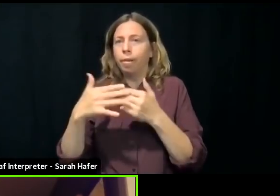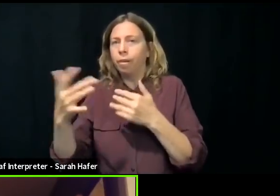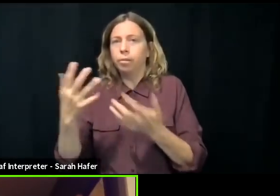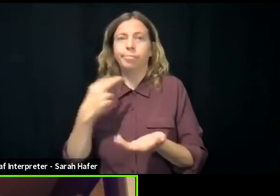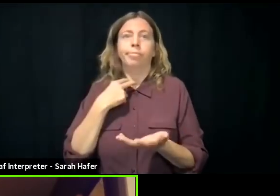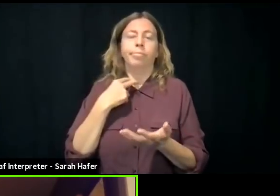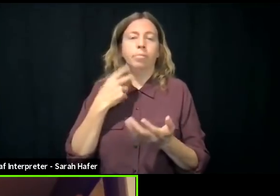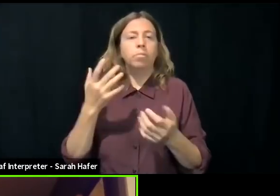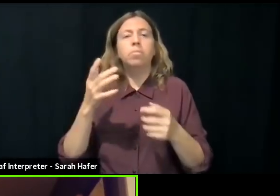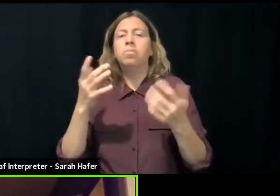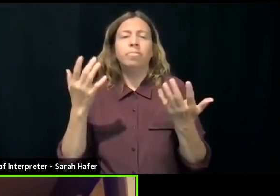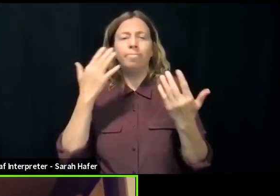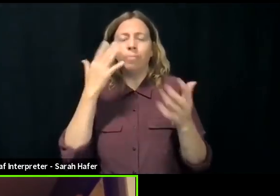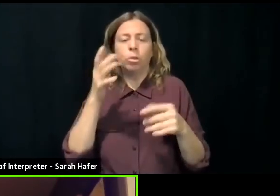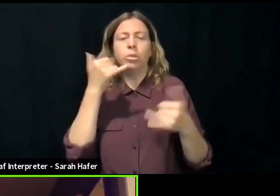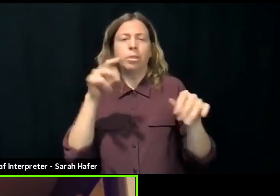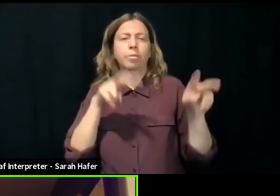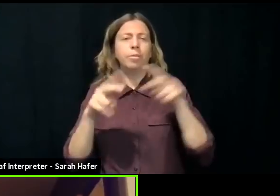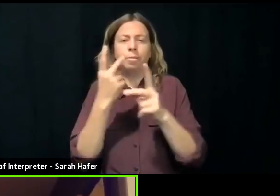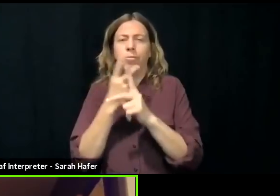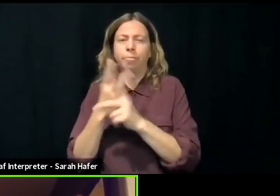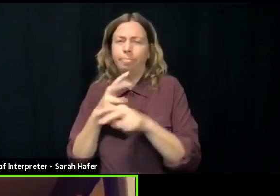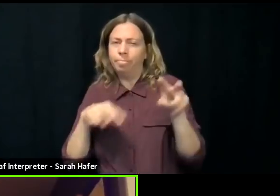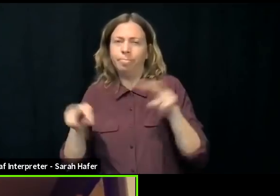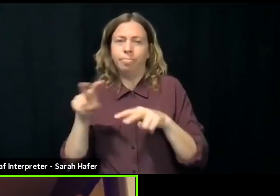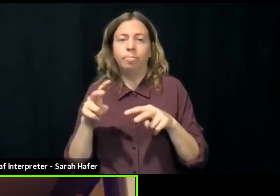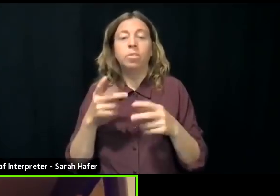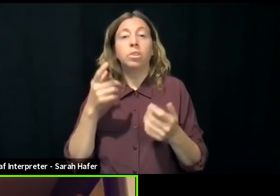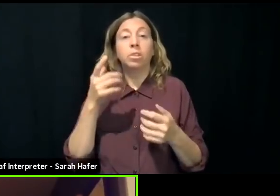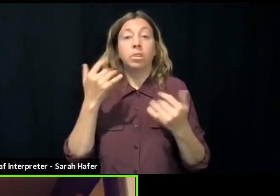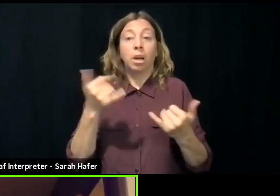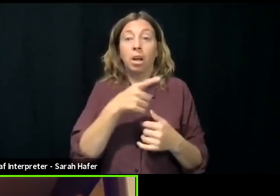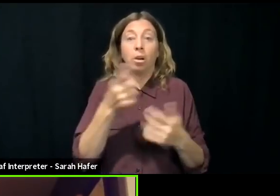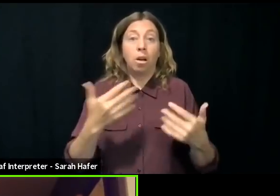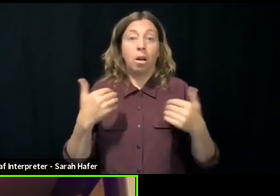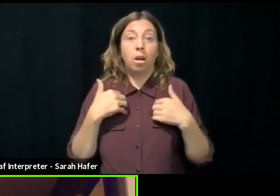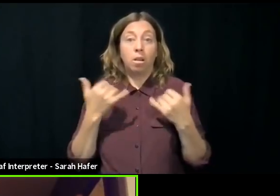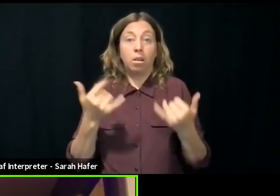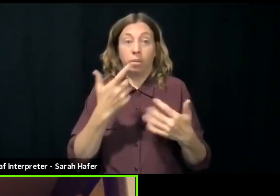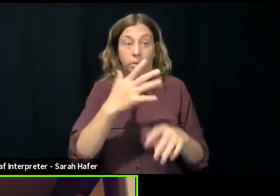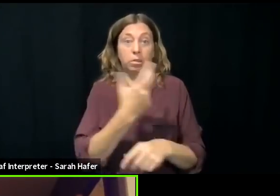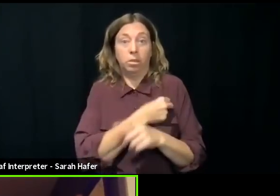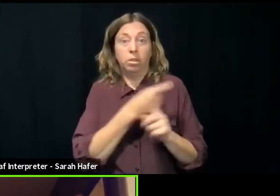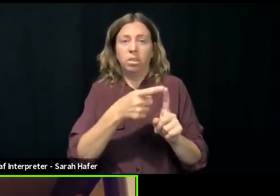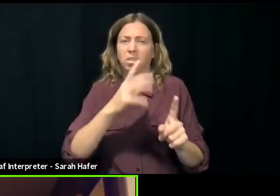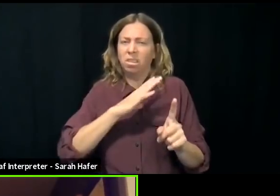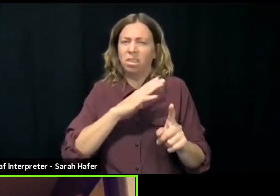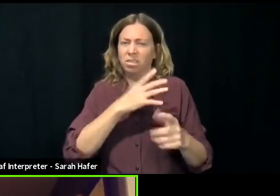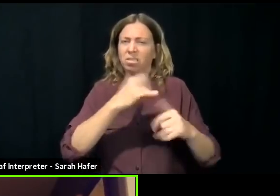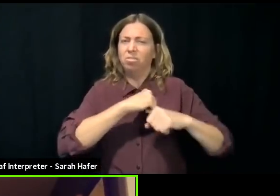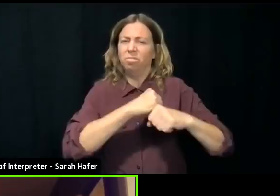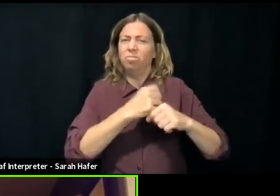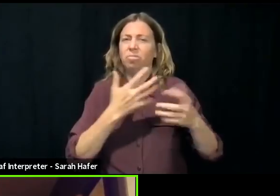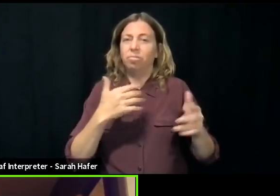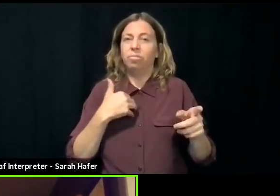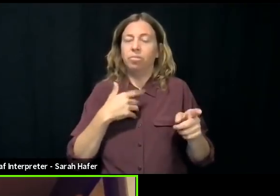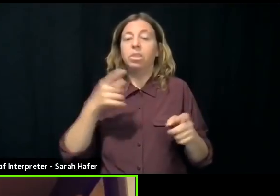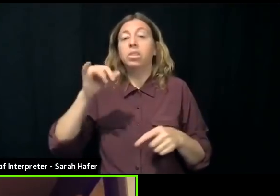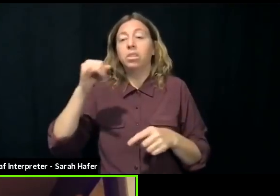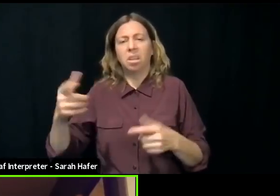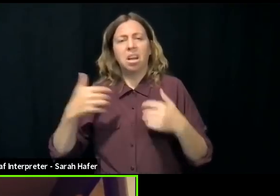got a Johnson & Johnson vaccine, you're protected. If you got the Moderna vaccine, you're protected. If you've got the Pfizer vaccine, you're